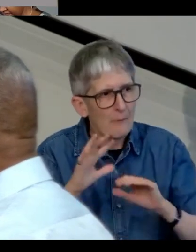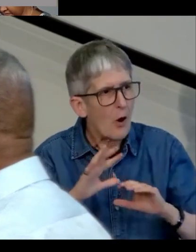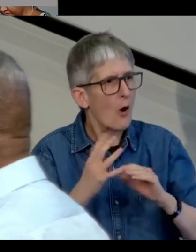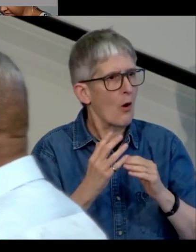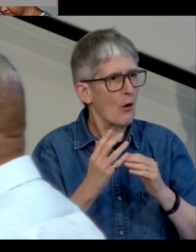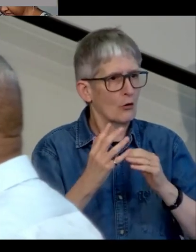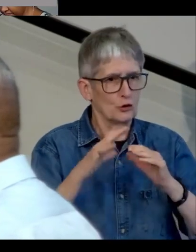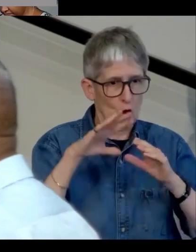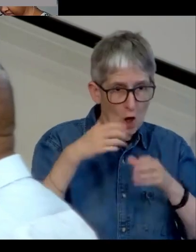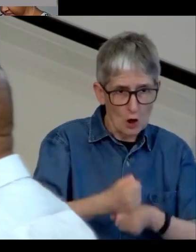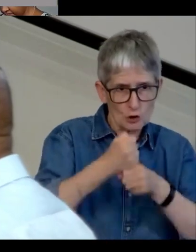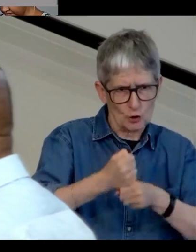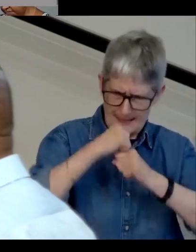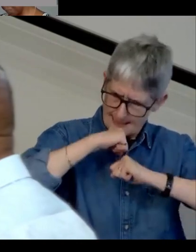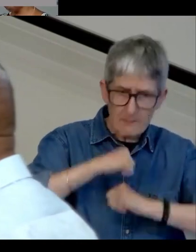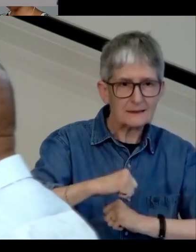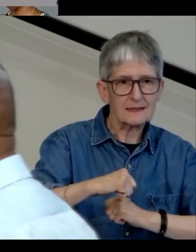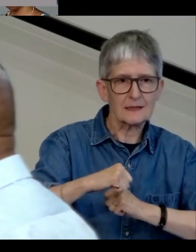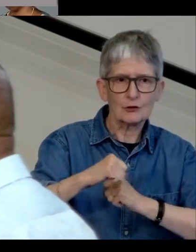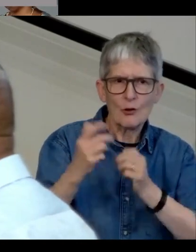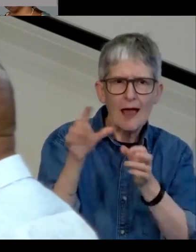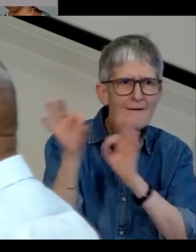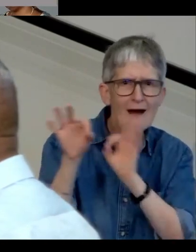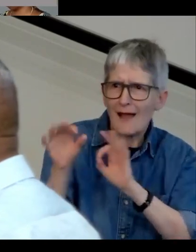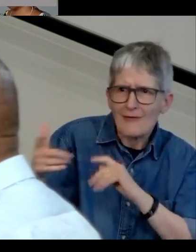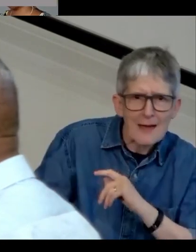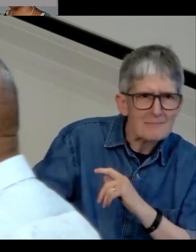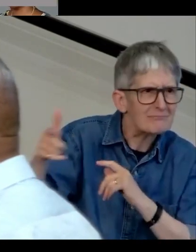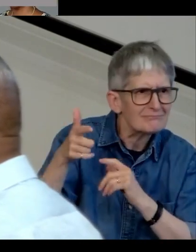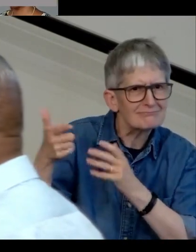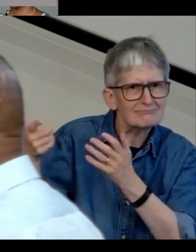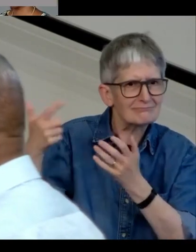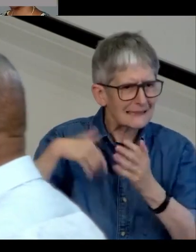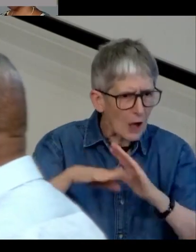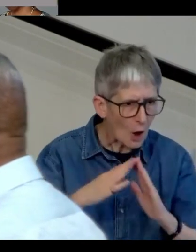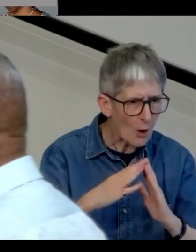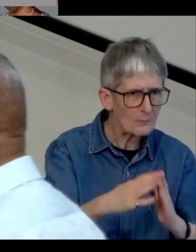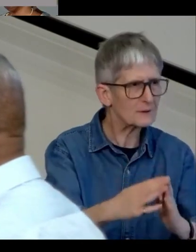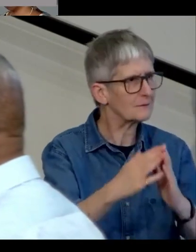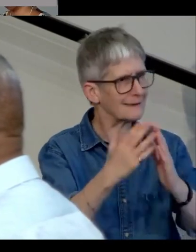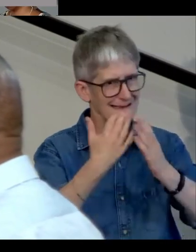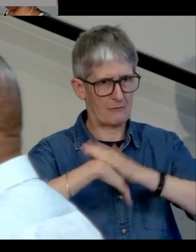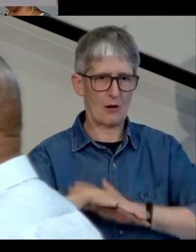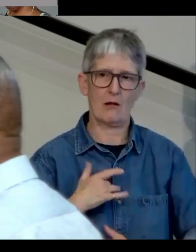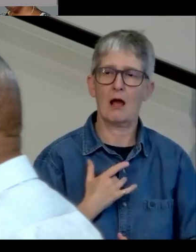a commitment today to invite these people into our homes, into our